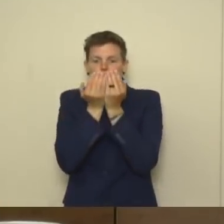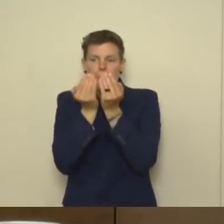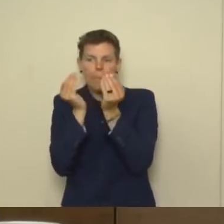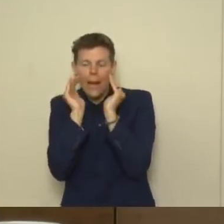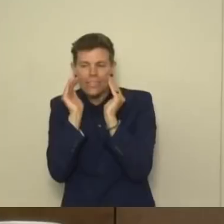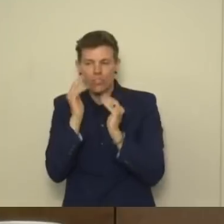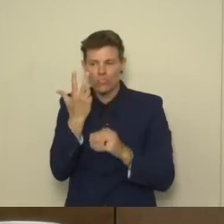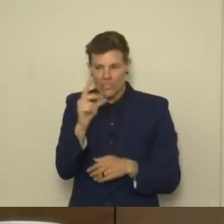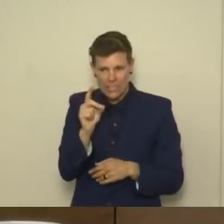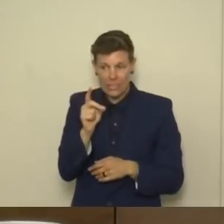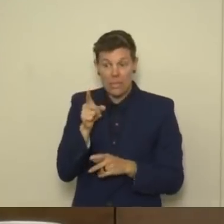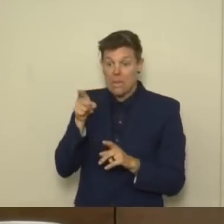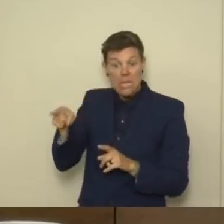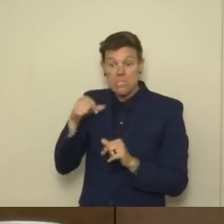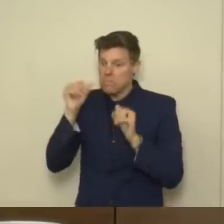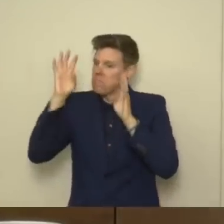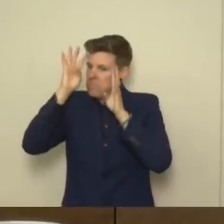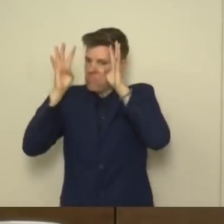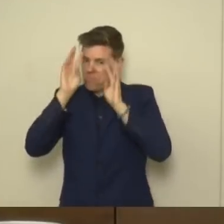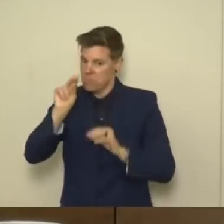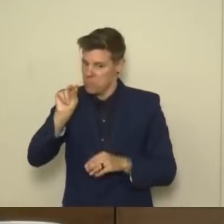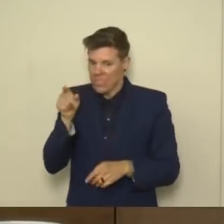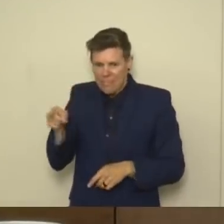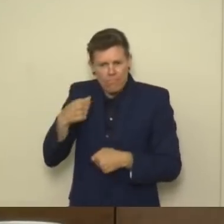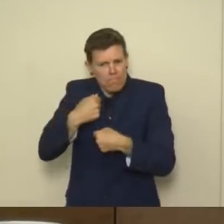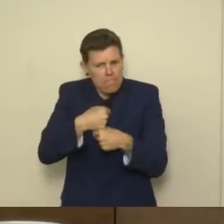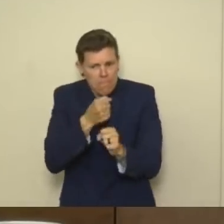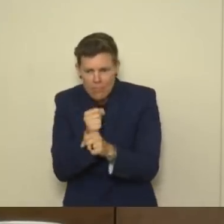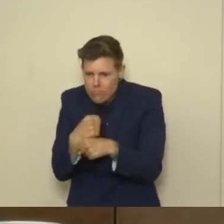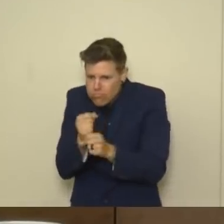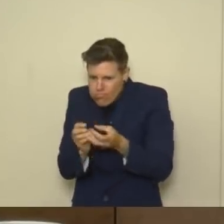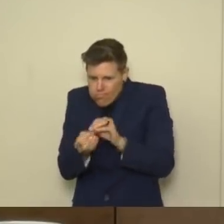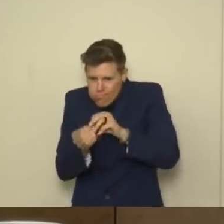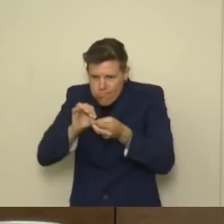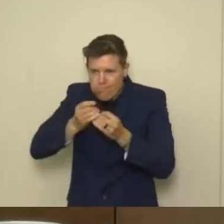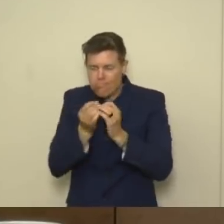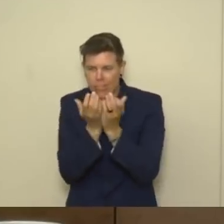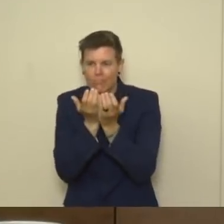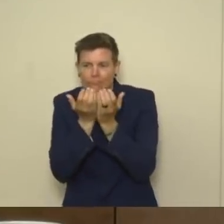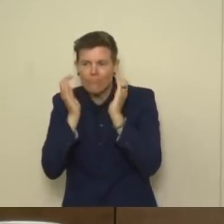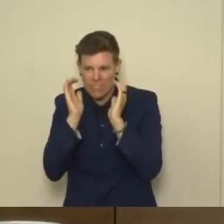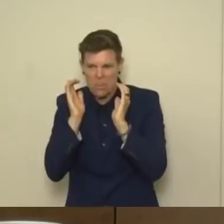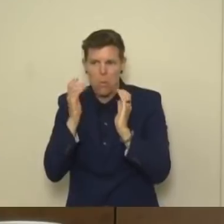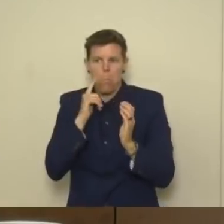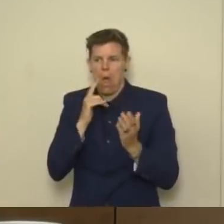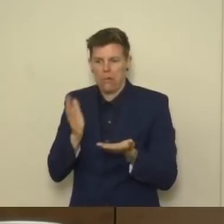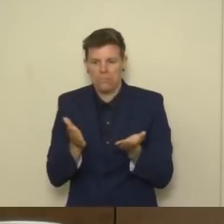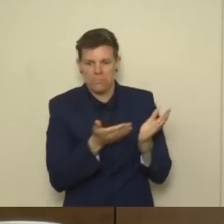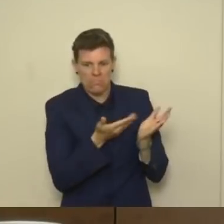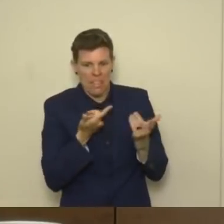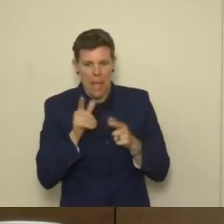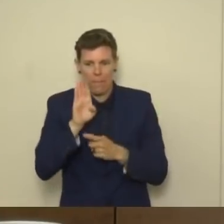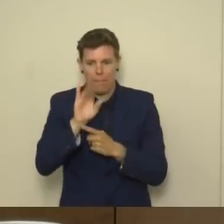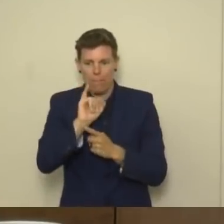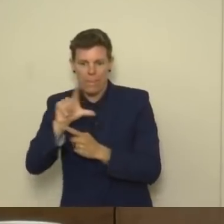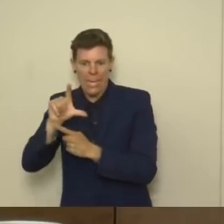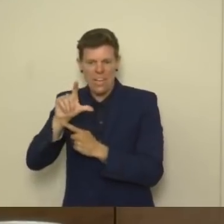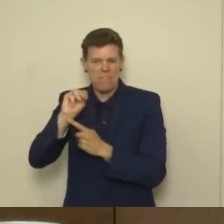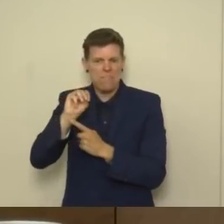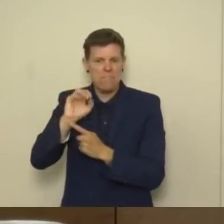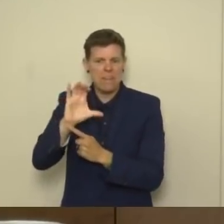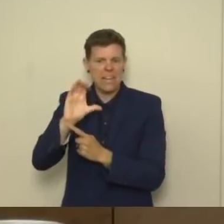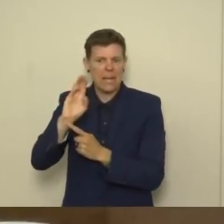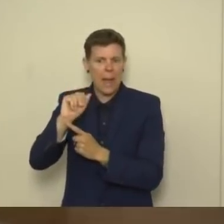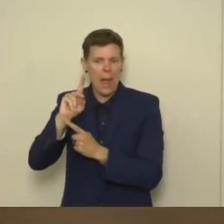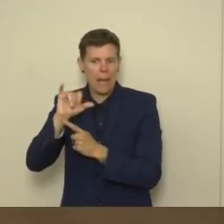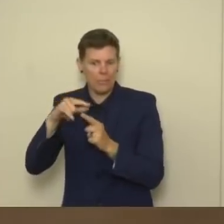program to make these. This little device, and I'm going to have Secretary Bill McCamley, so you have to move the camera over there for a second. There